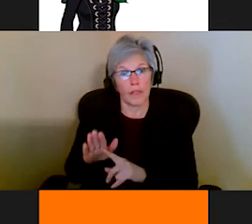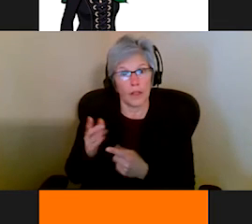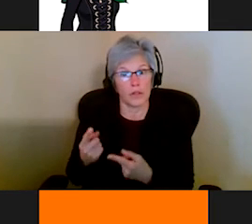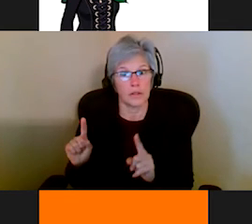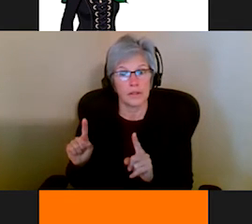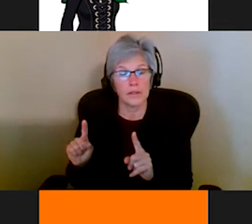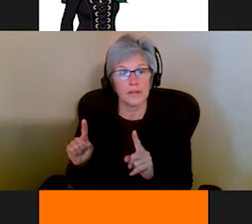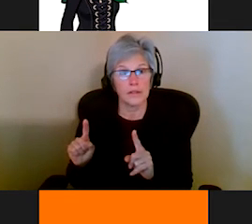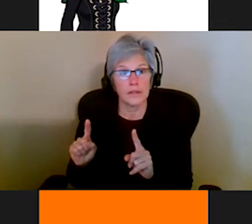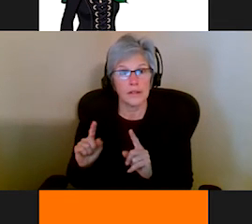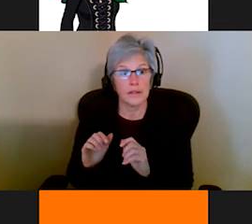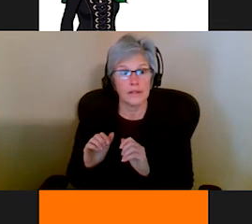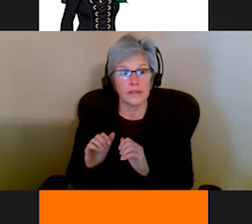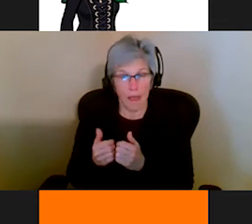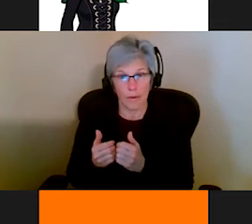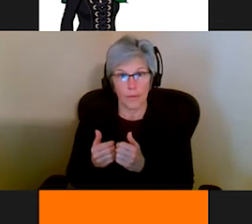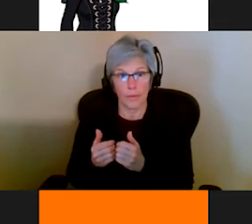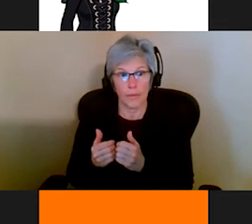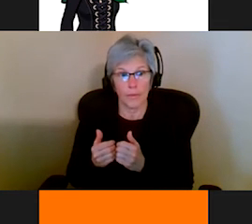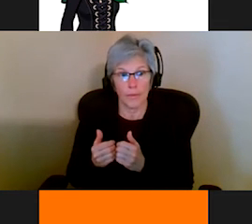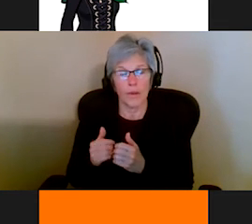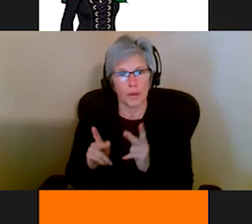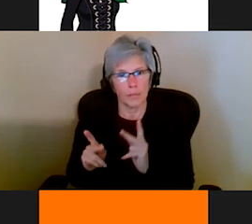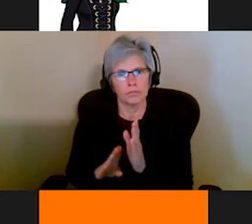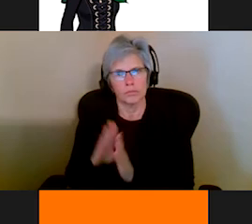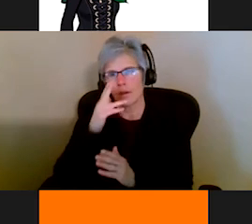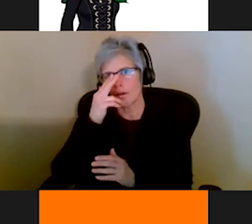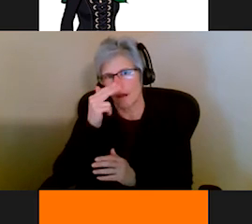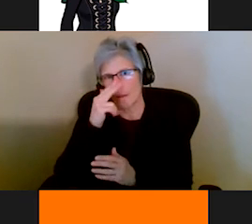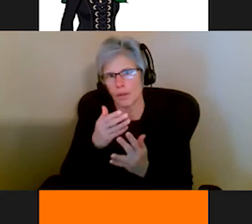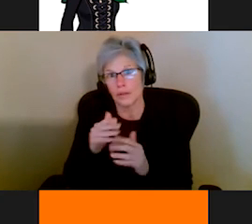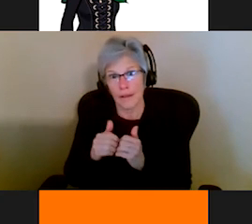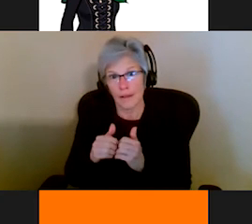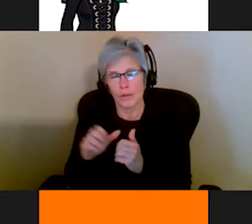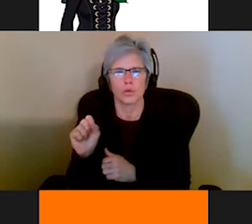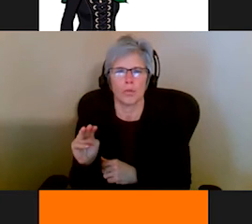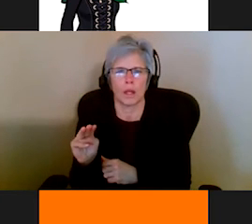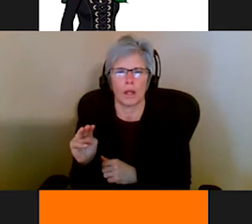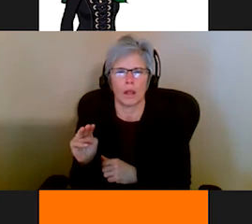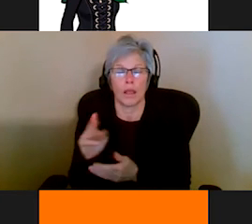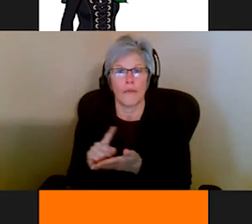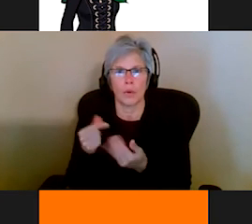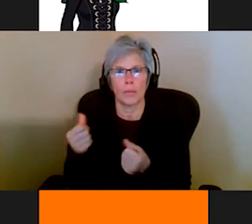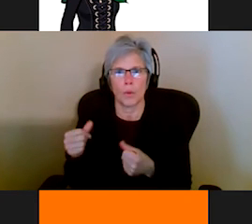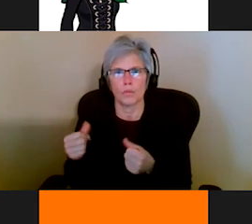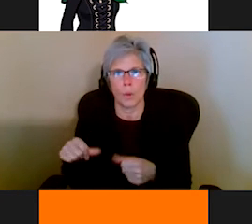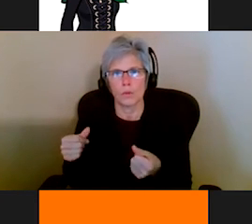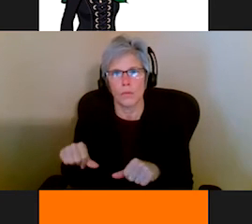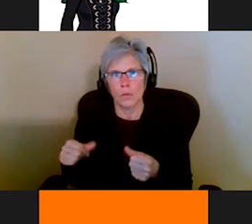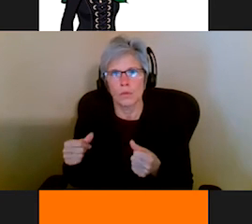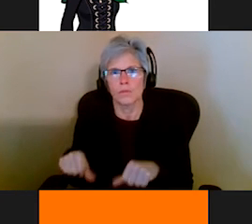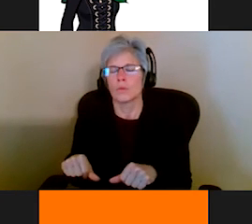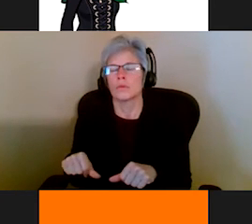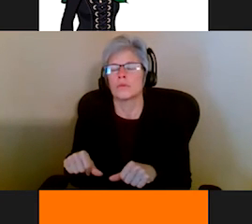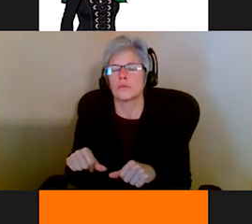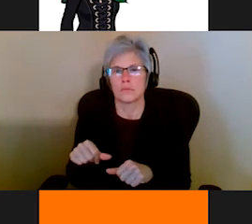people making comics on social media, people posting every week, people making images some every